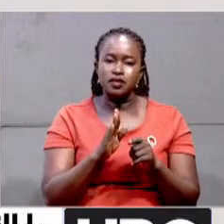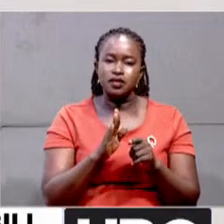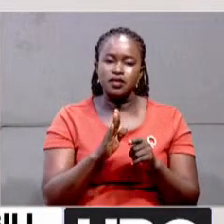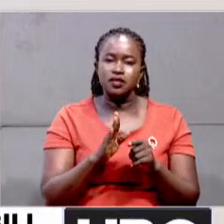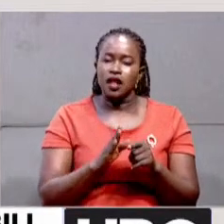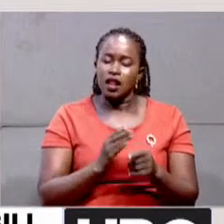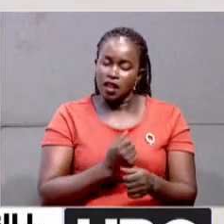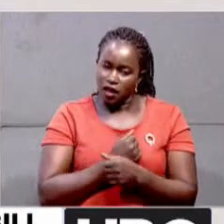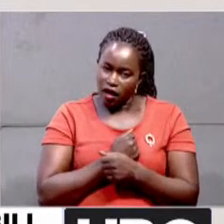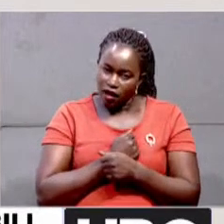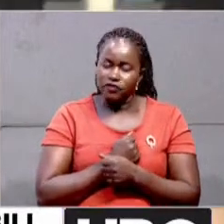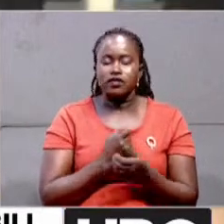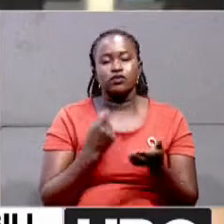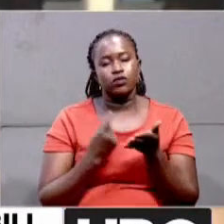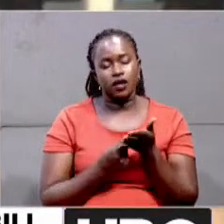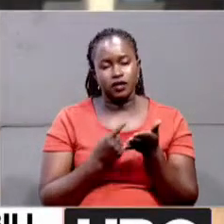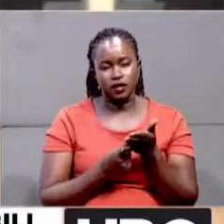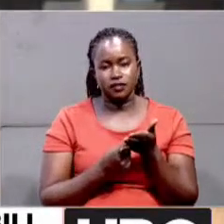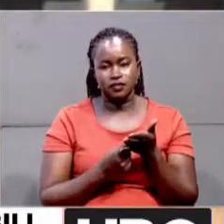patriots.